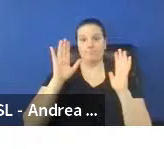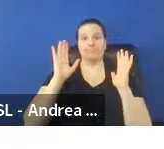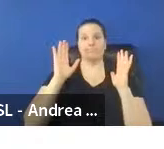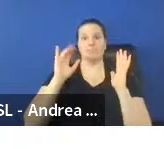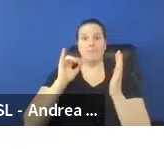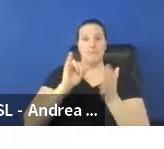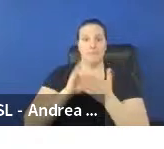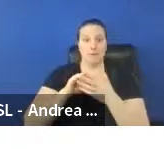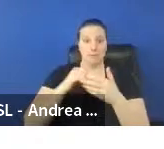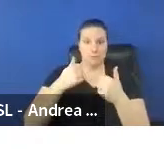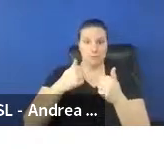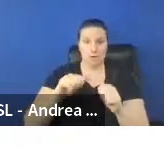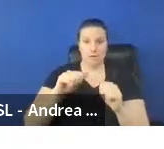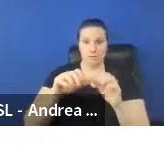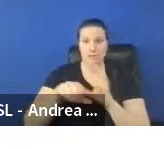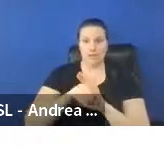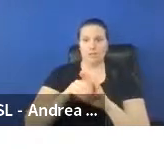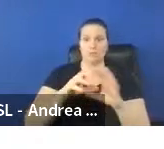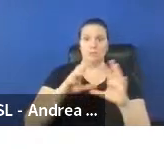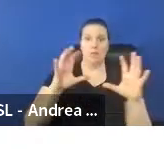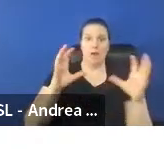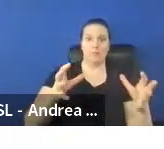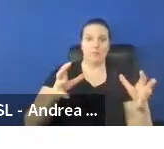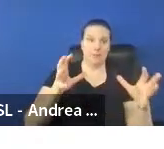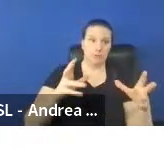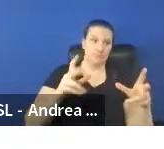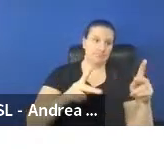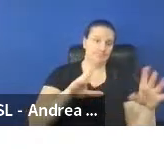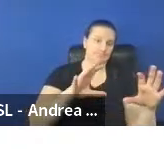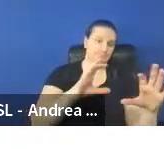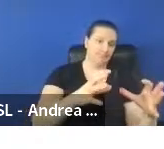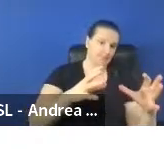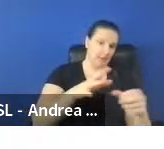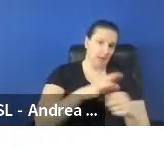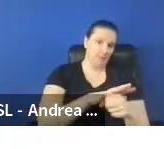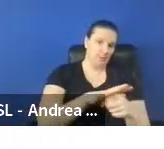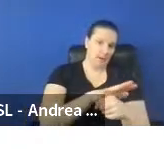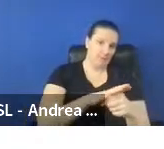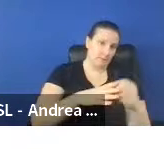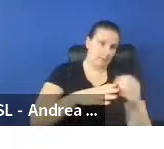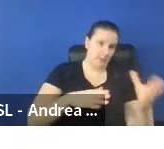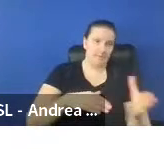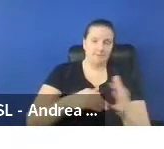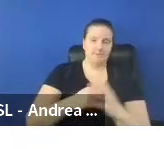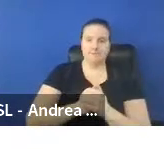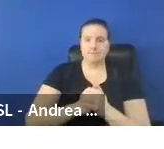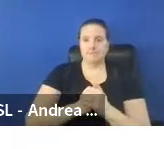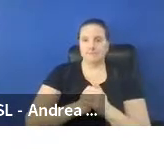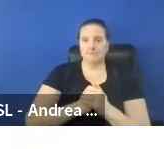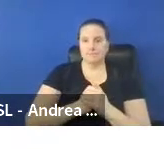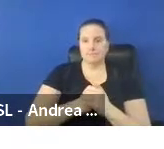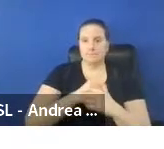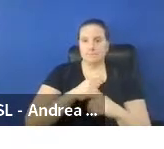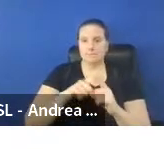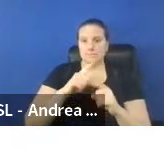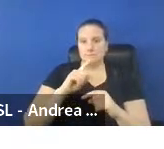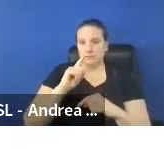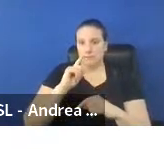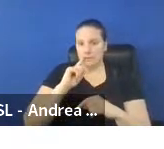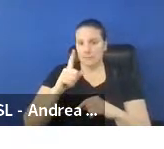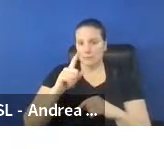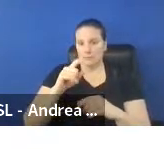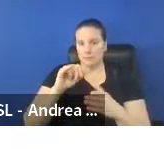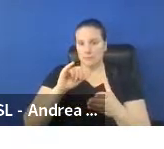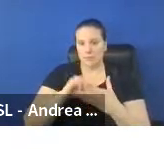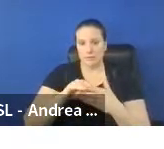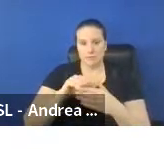trying to get to populations and the demographics there. But I am sure that this